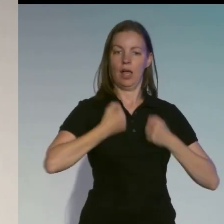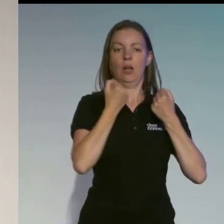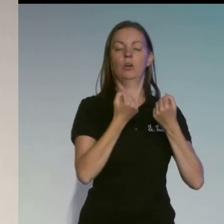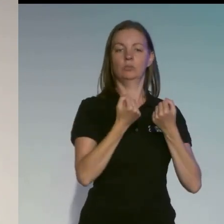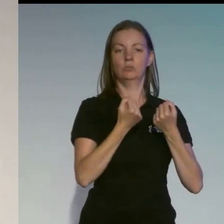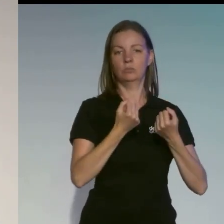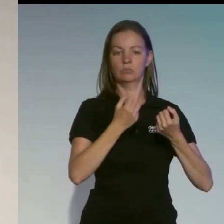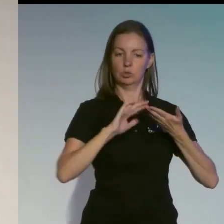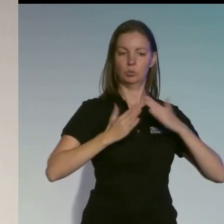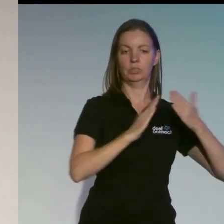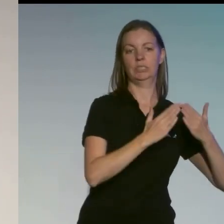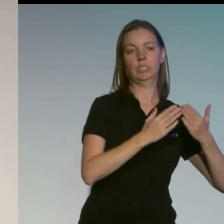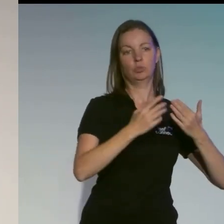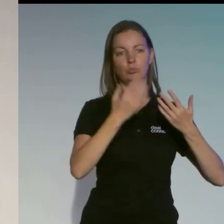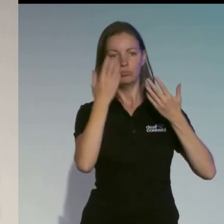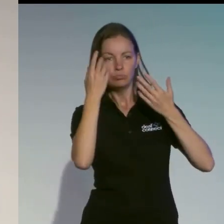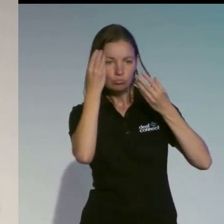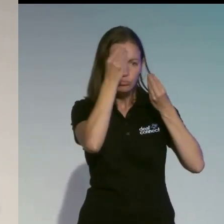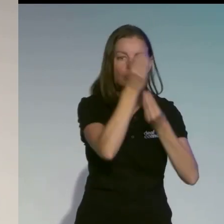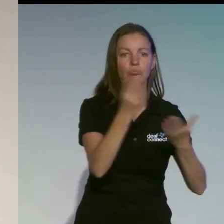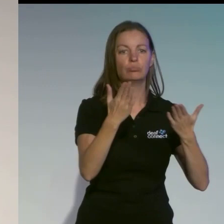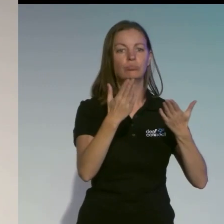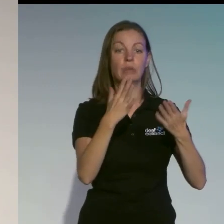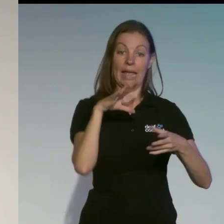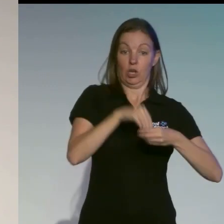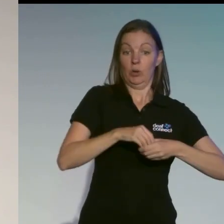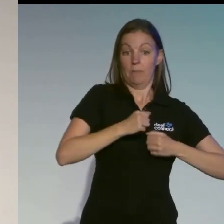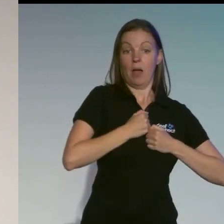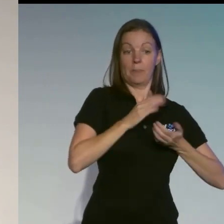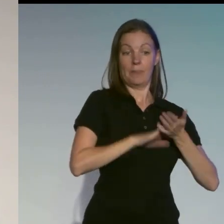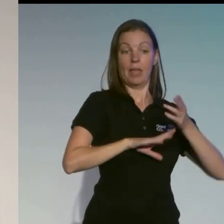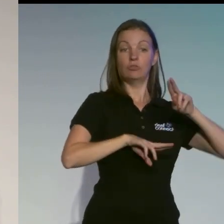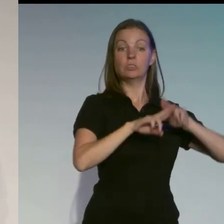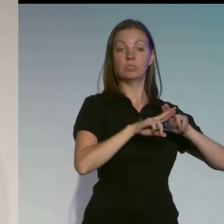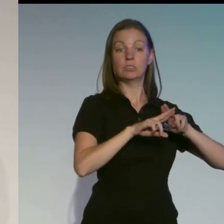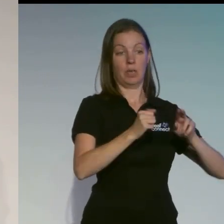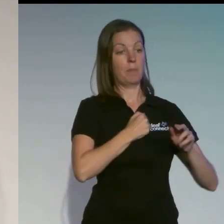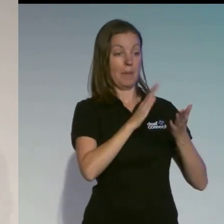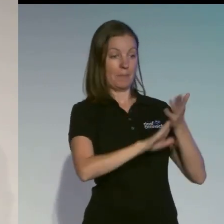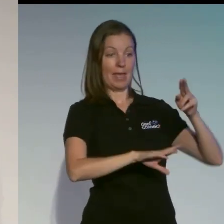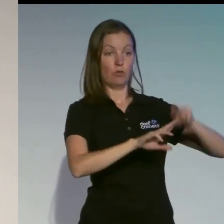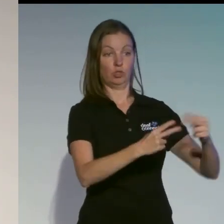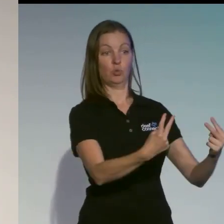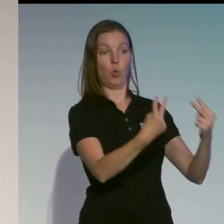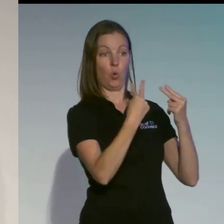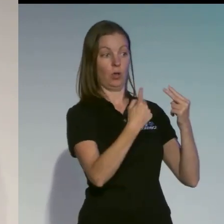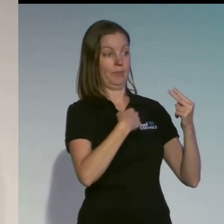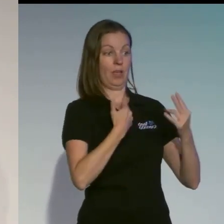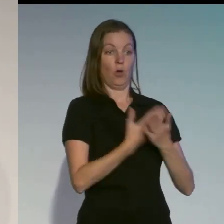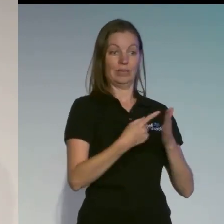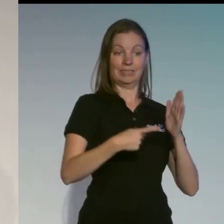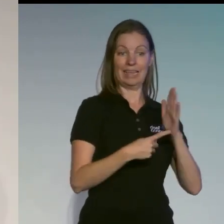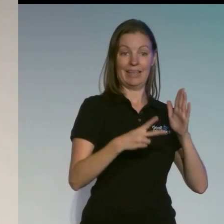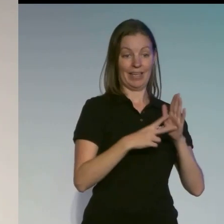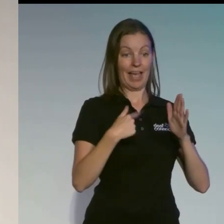talk to the general public, including our parents. My parents also saw me on the TV first time I come